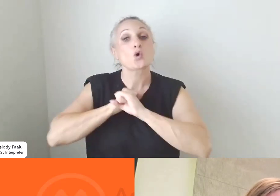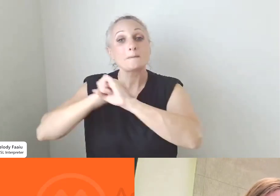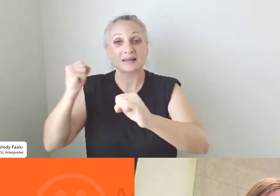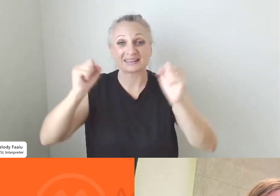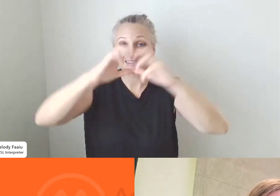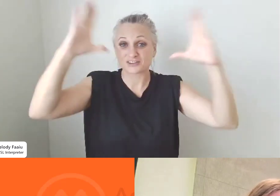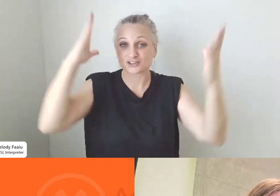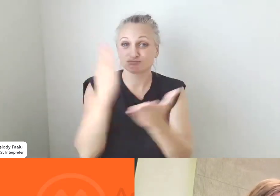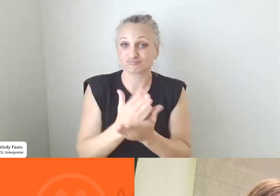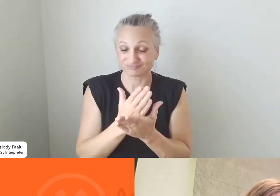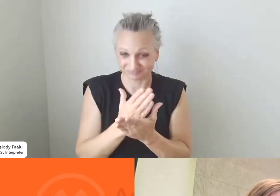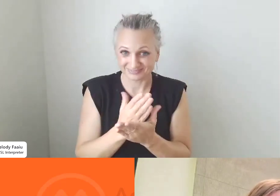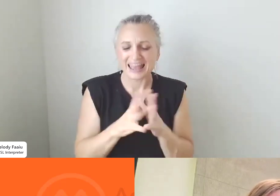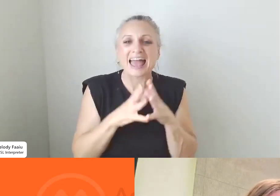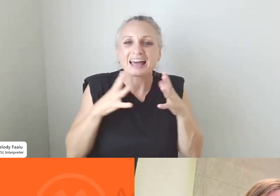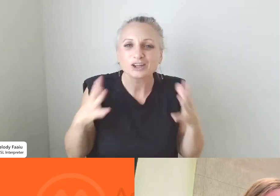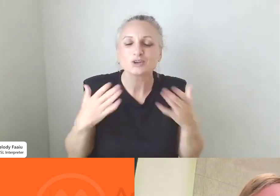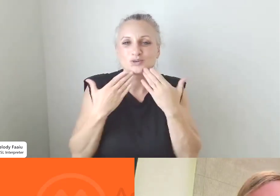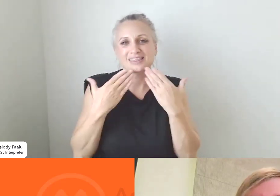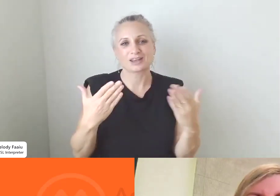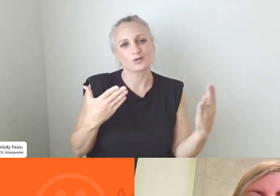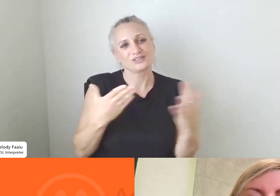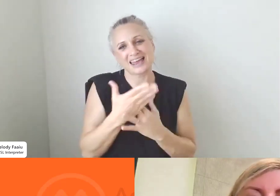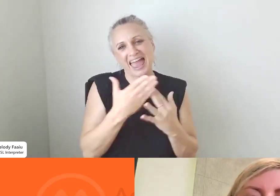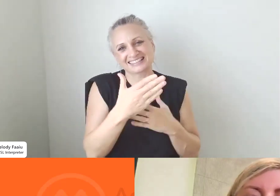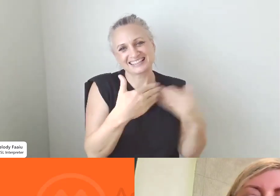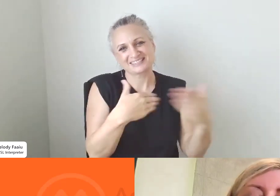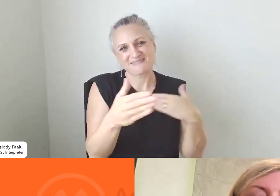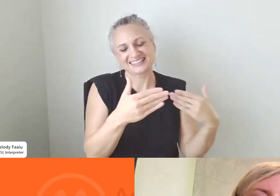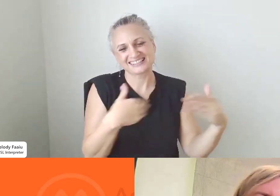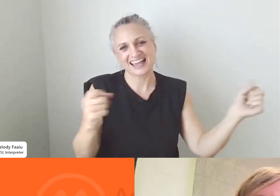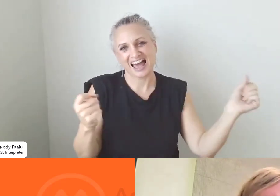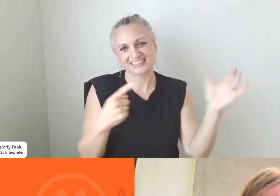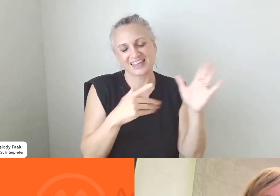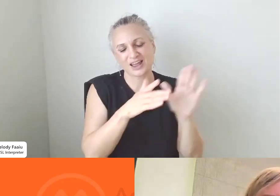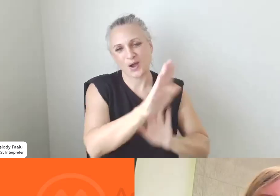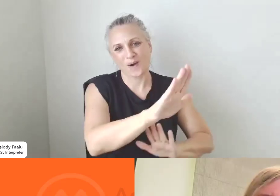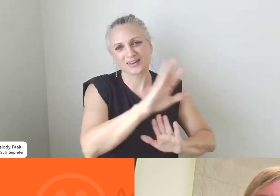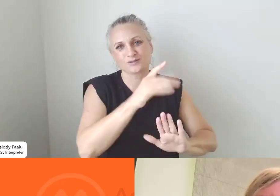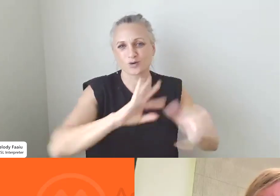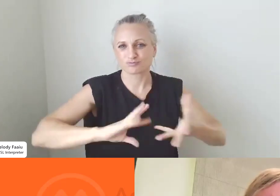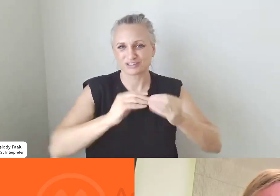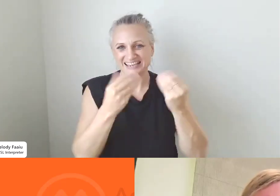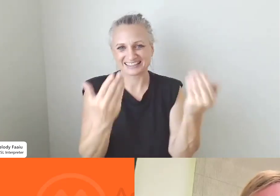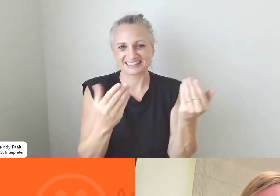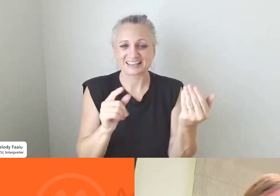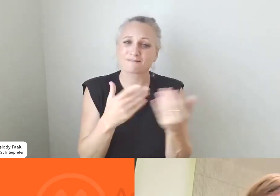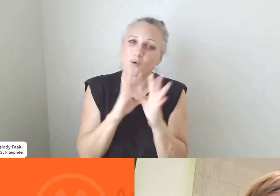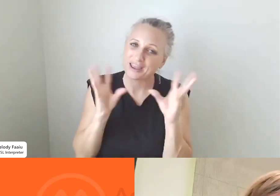reality. And a huge thank you to Access Matters Aotearoa for putting this together and for